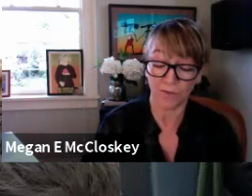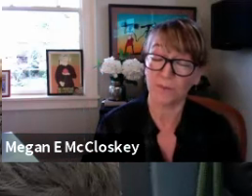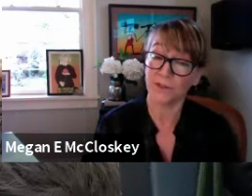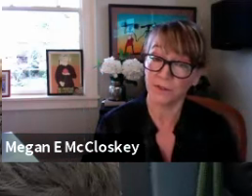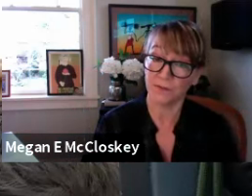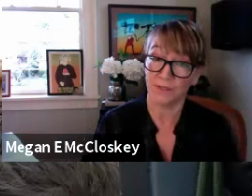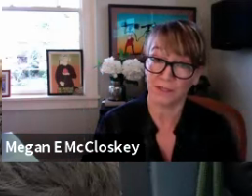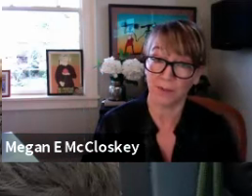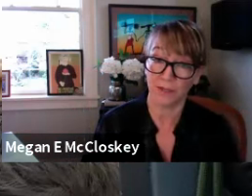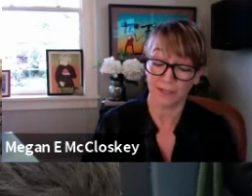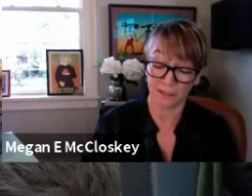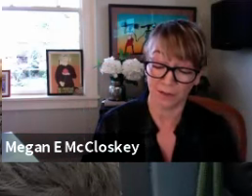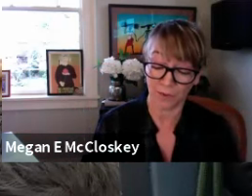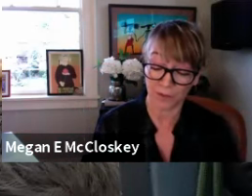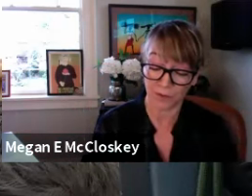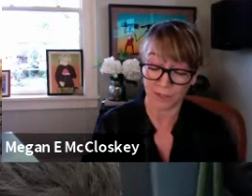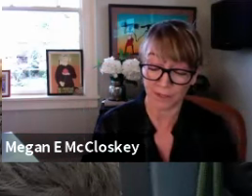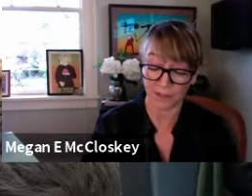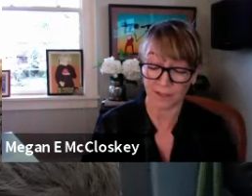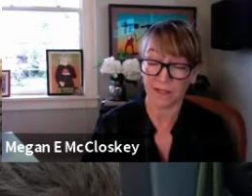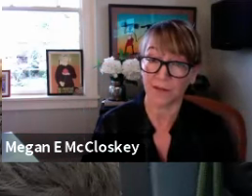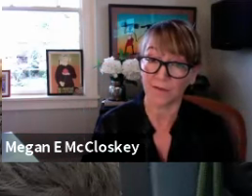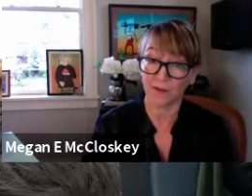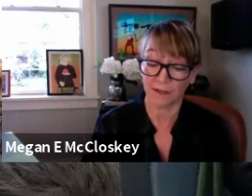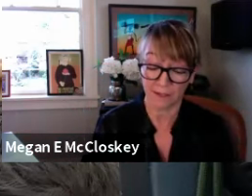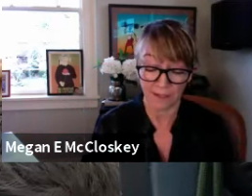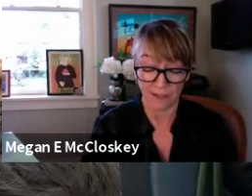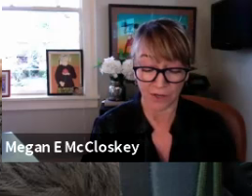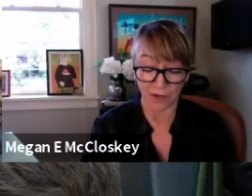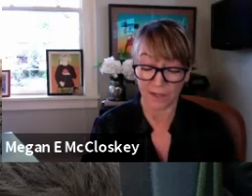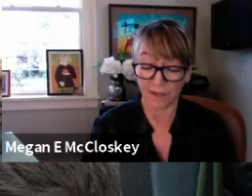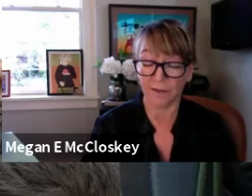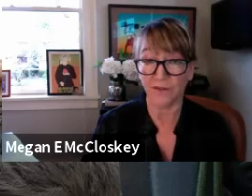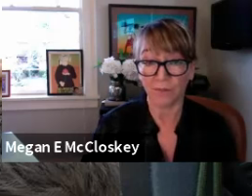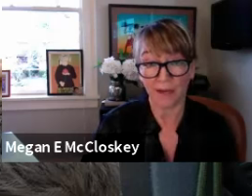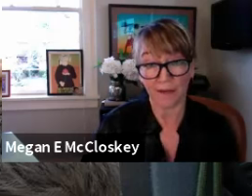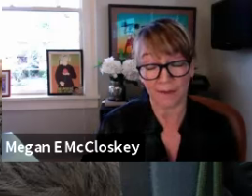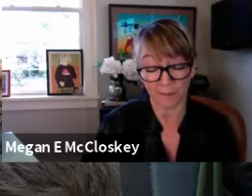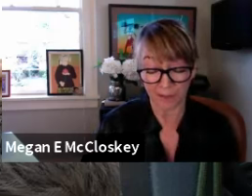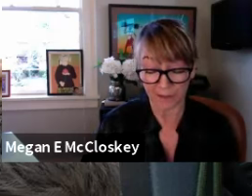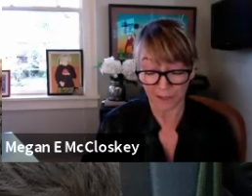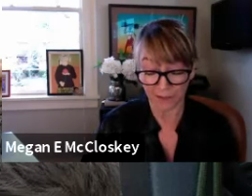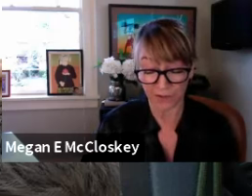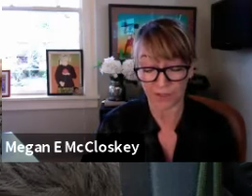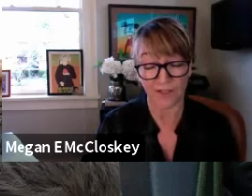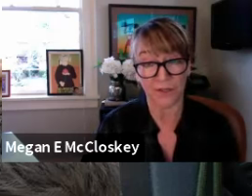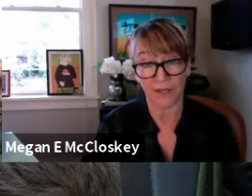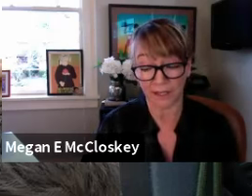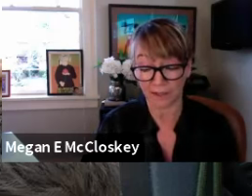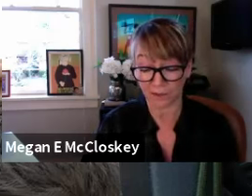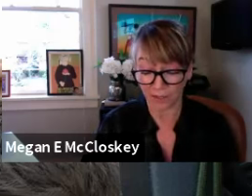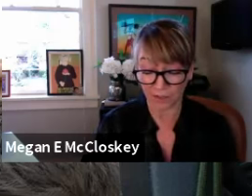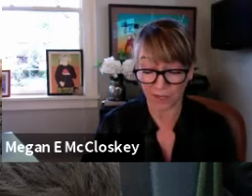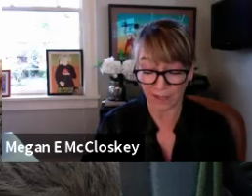current and former students with disabilities in focus groups conducted in South Africa, China, Jamaica, Bangladesh,